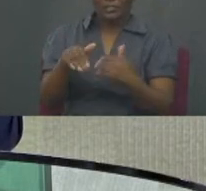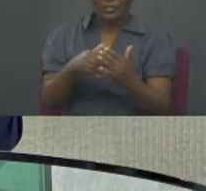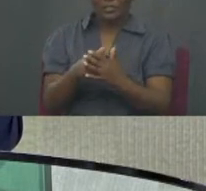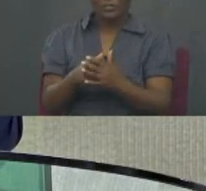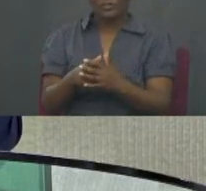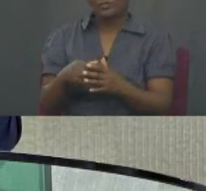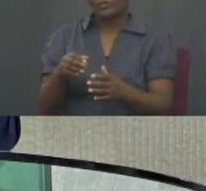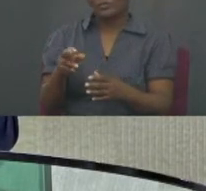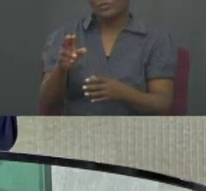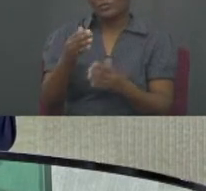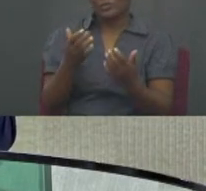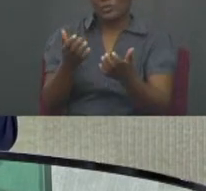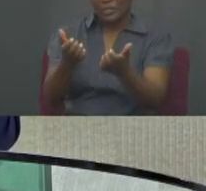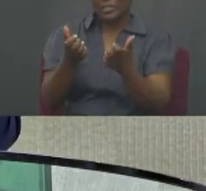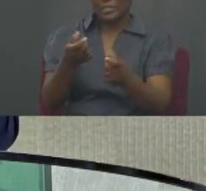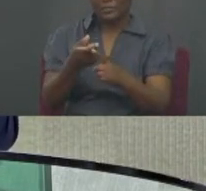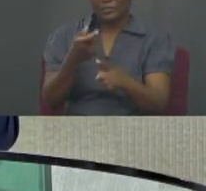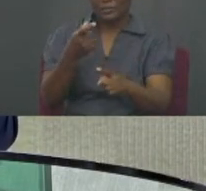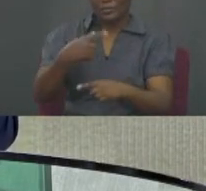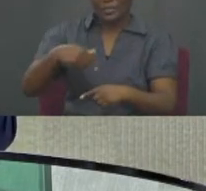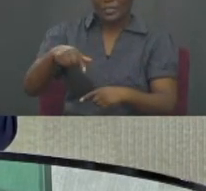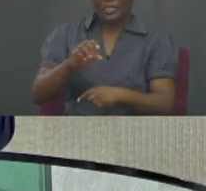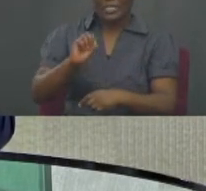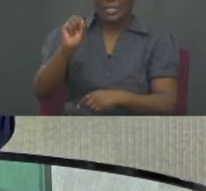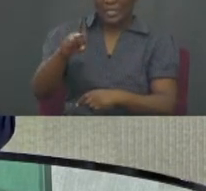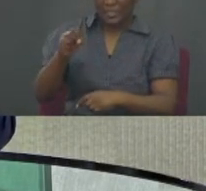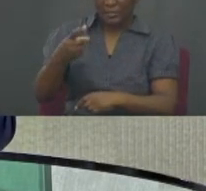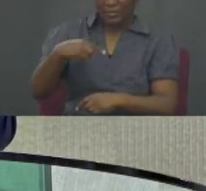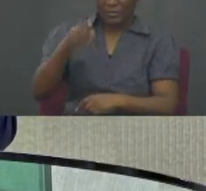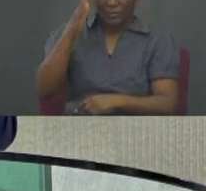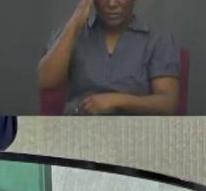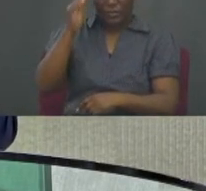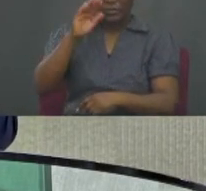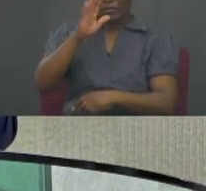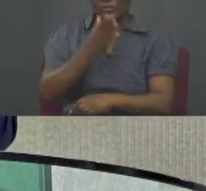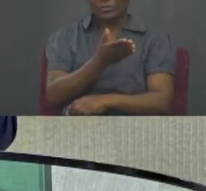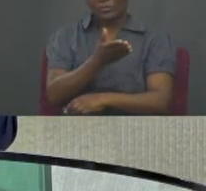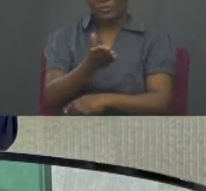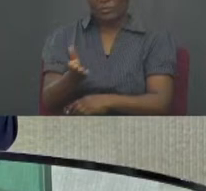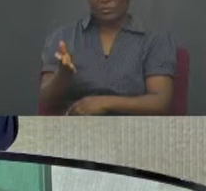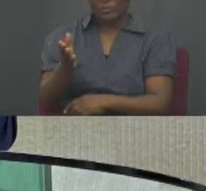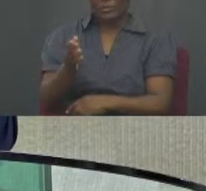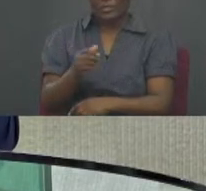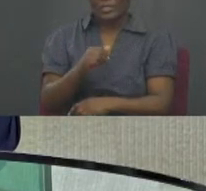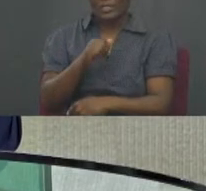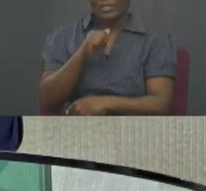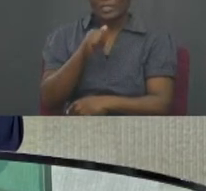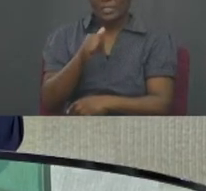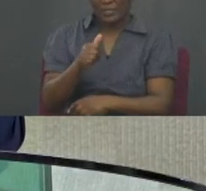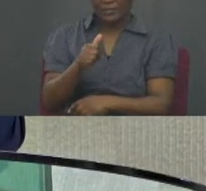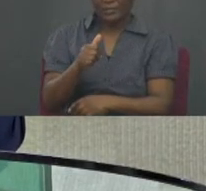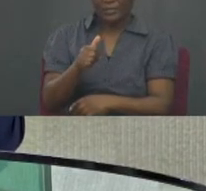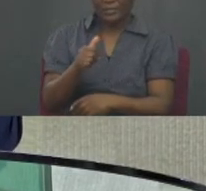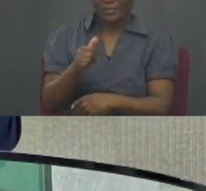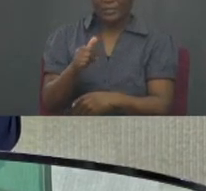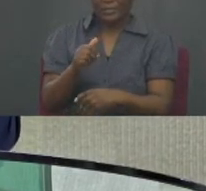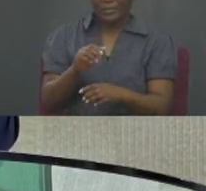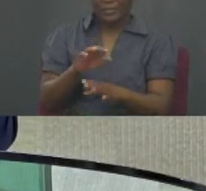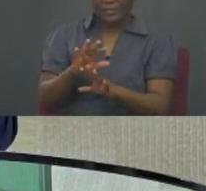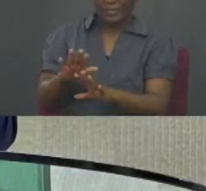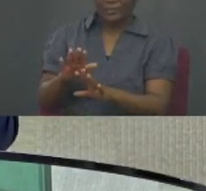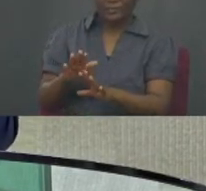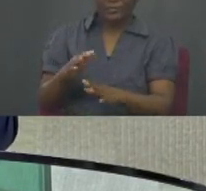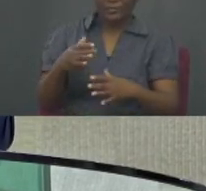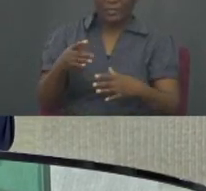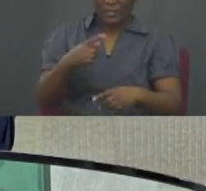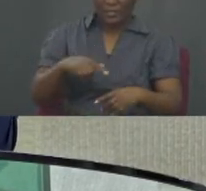ever require from us. Yes, we know that your presence does not dispense of human effort. You want us